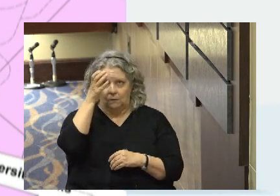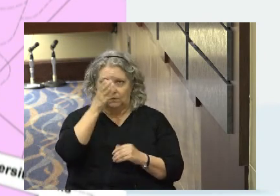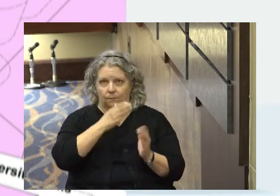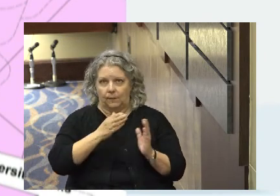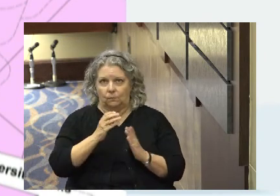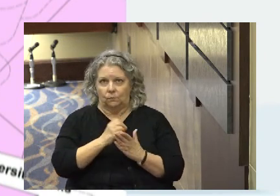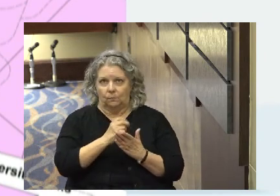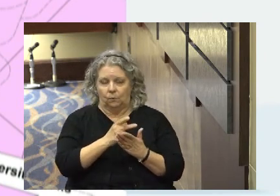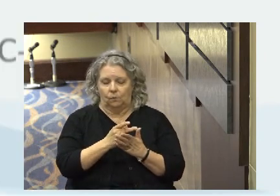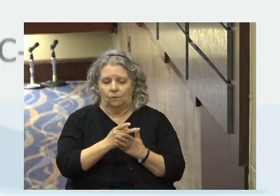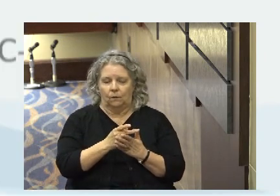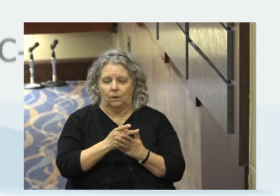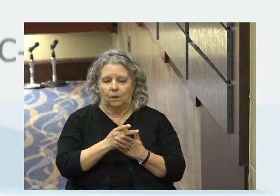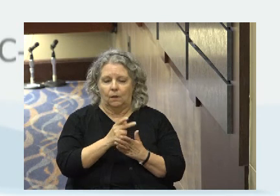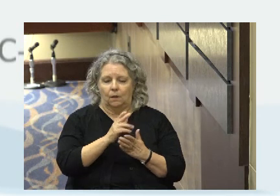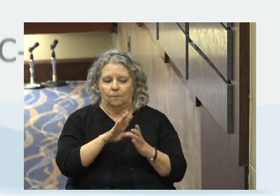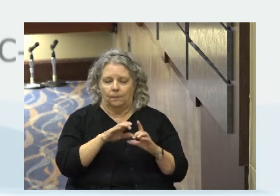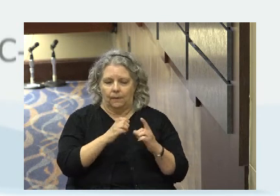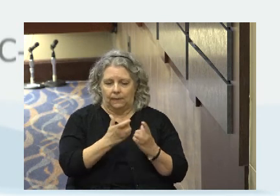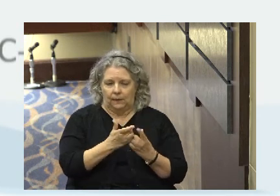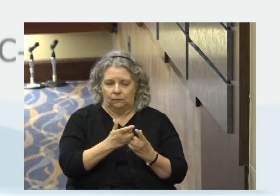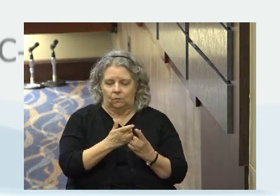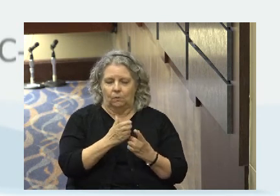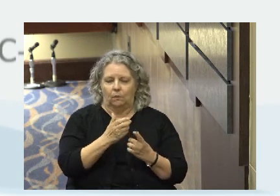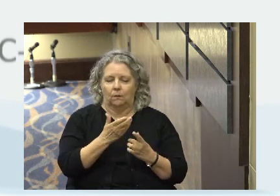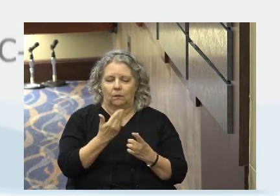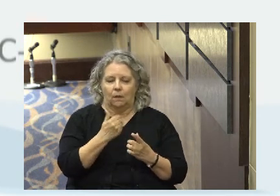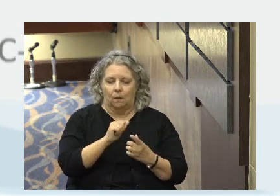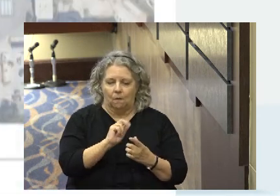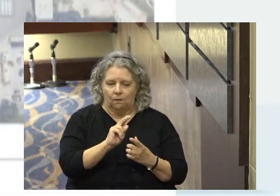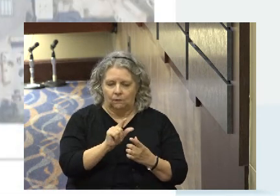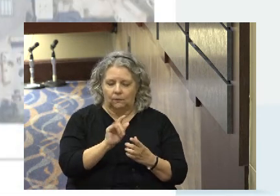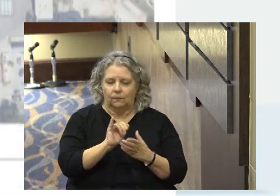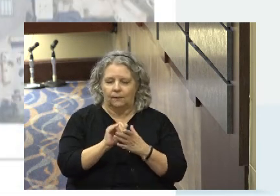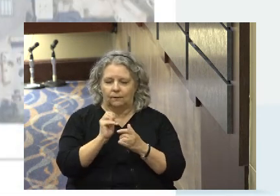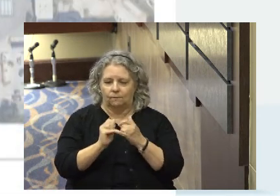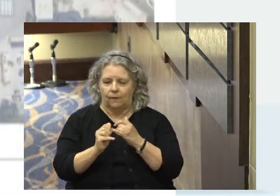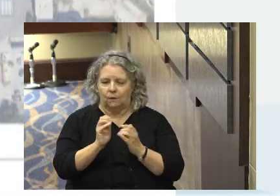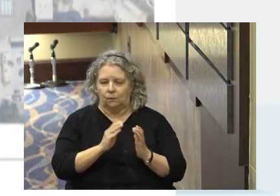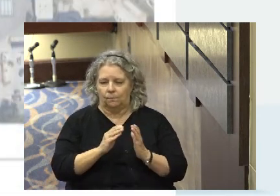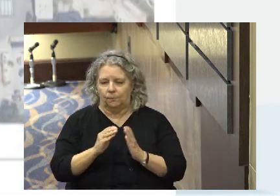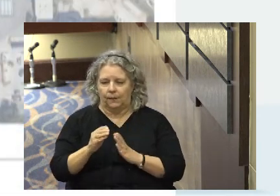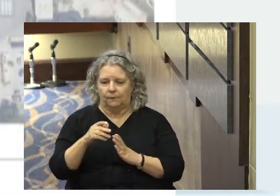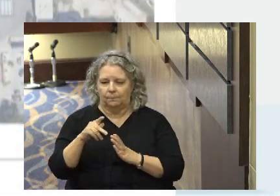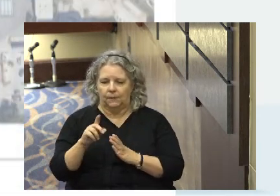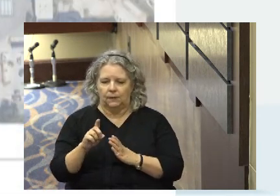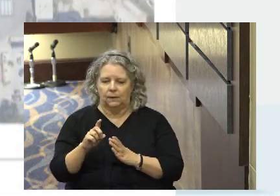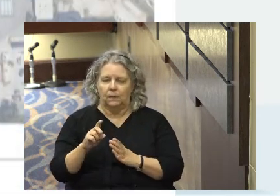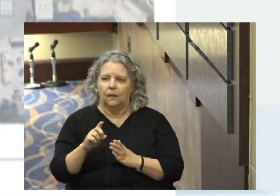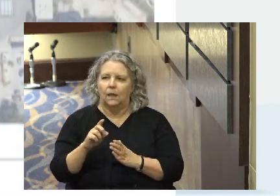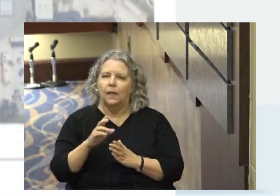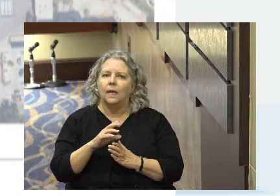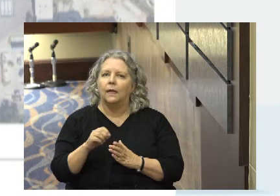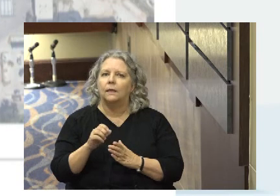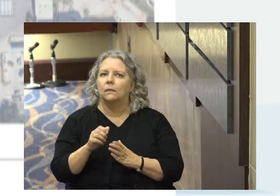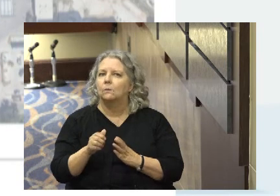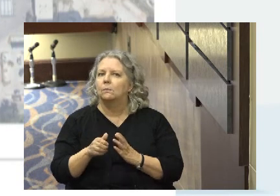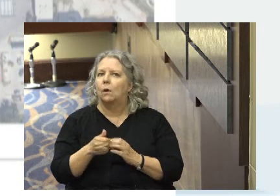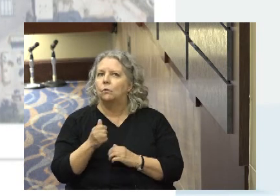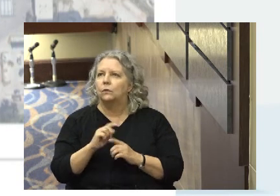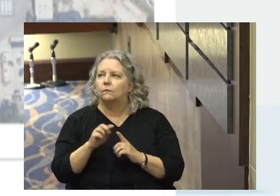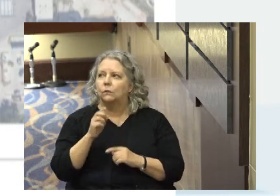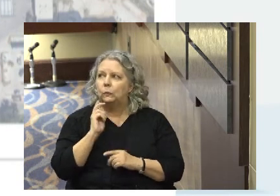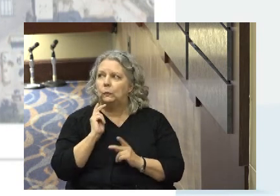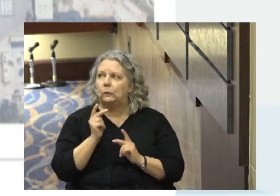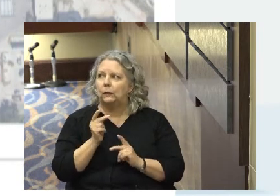in August, and then this is the final PUD plan. Mainly the differences you'll see here through